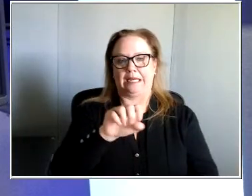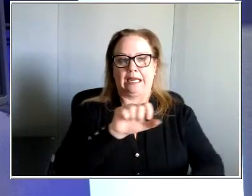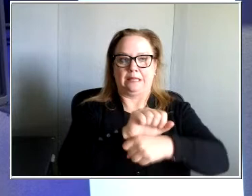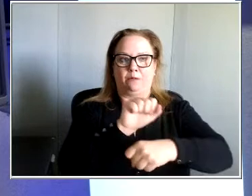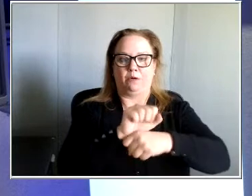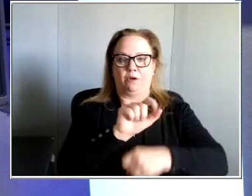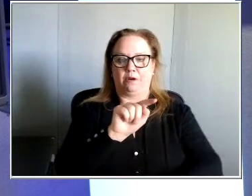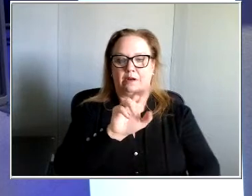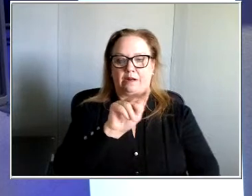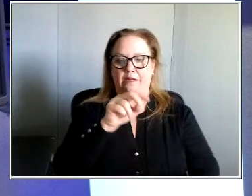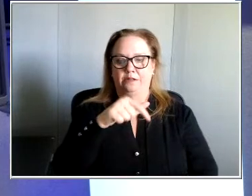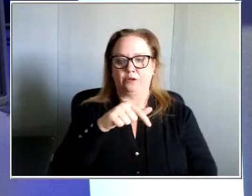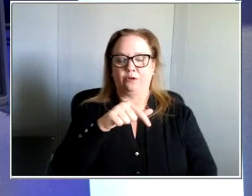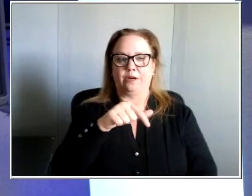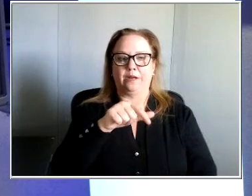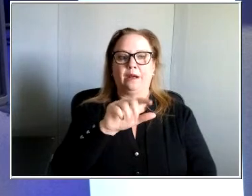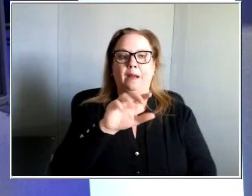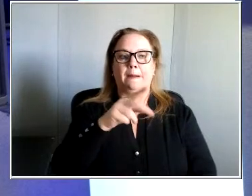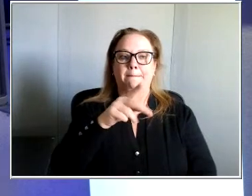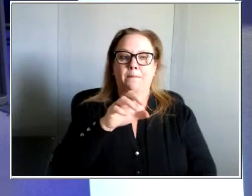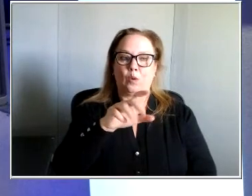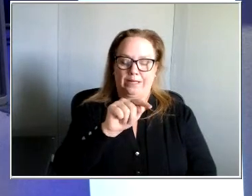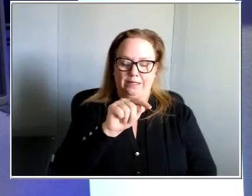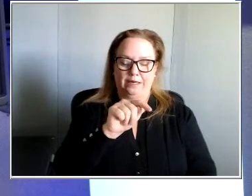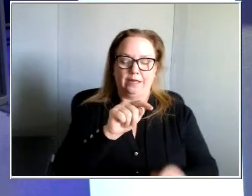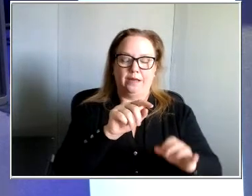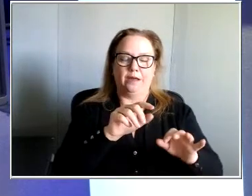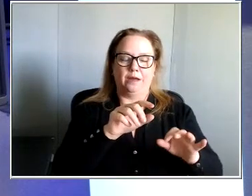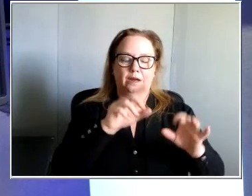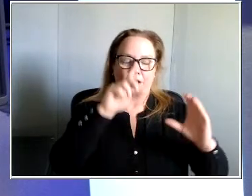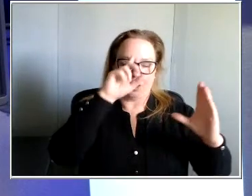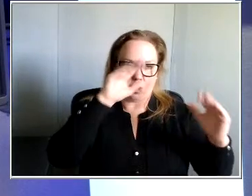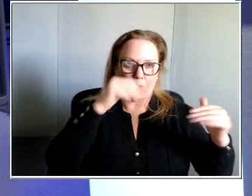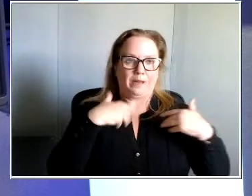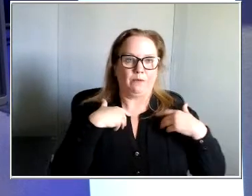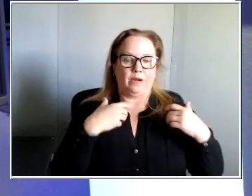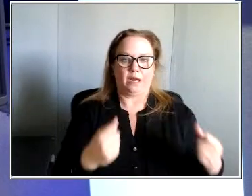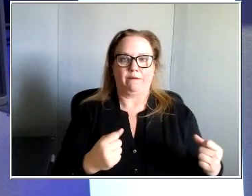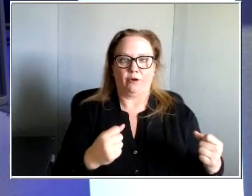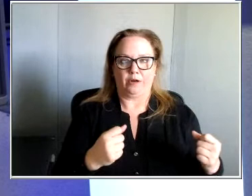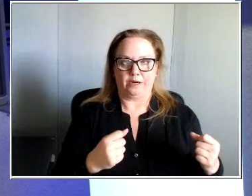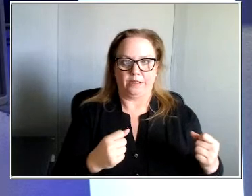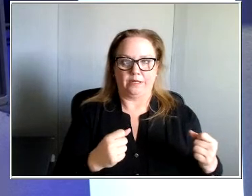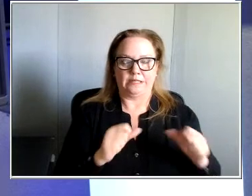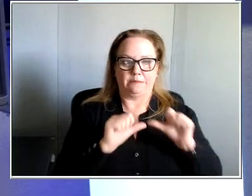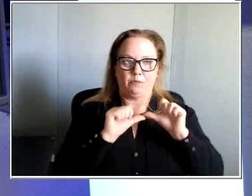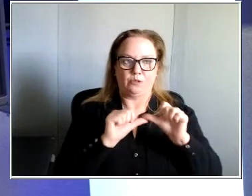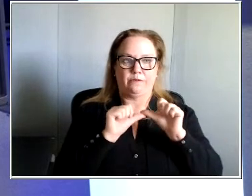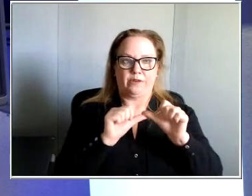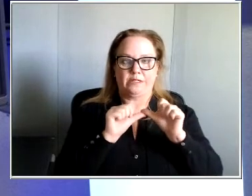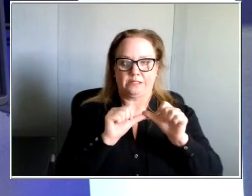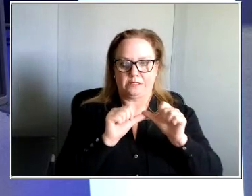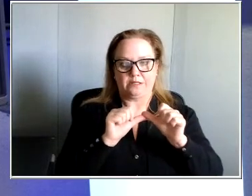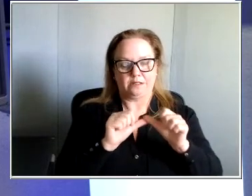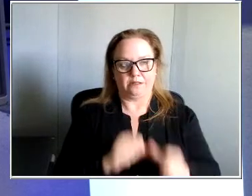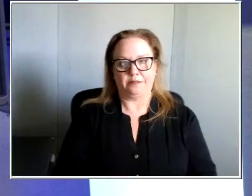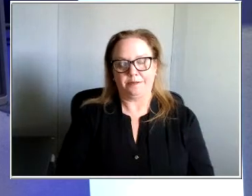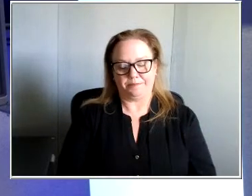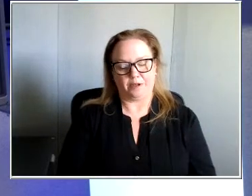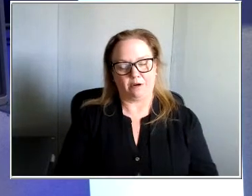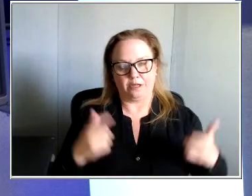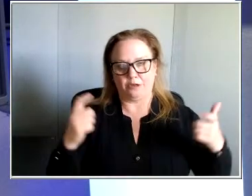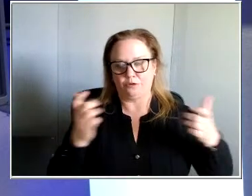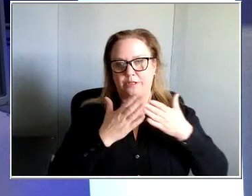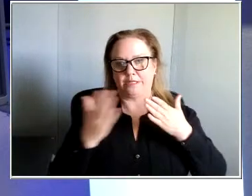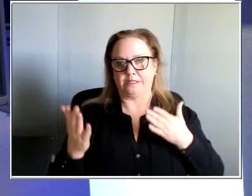demonstrate the importance of hope in recovery and in perseverance. Those are big things. So, and